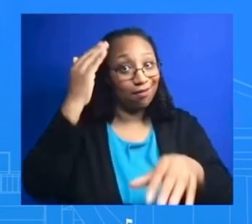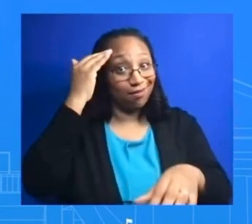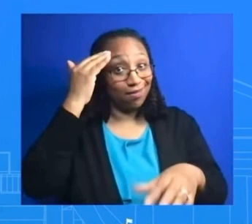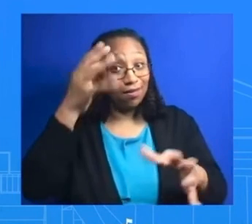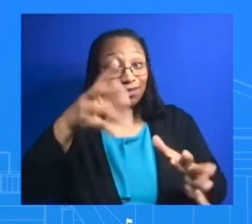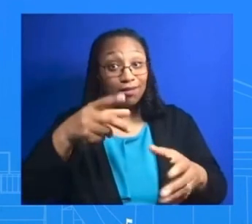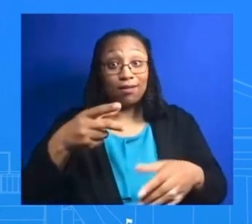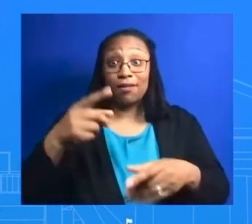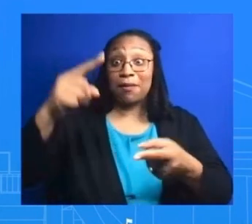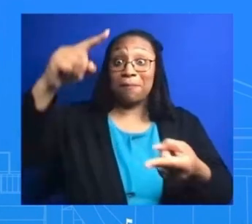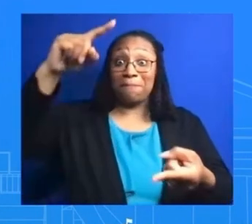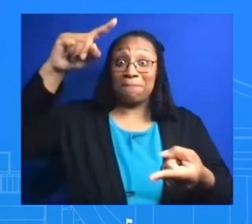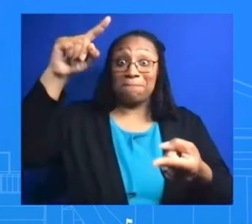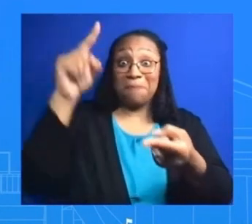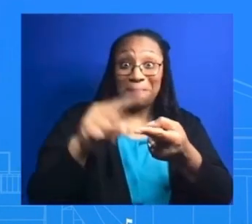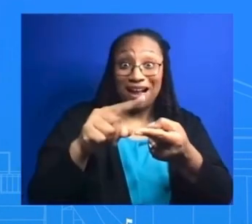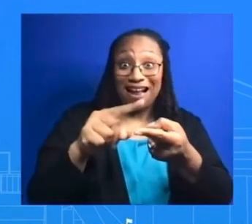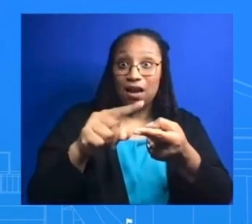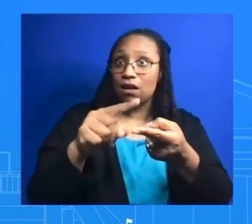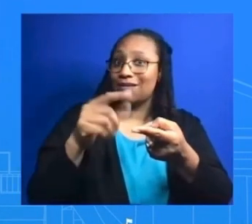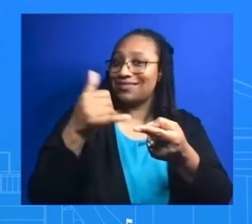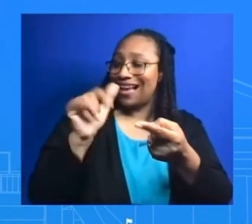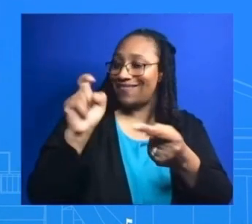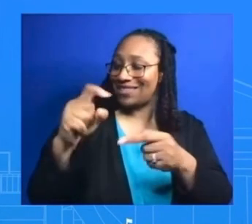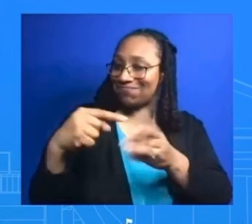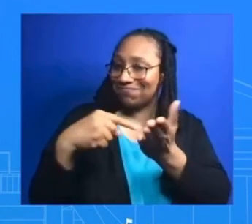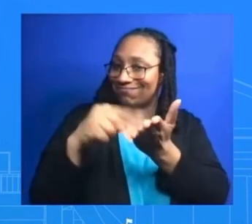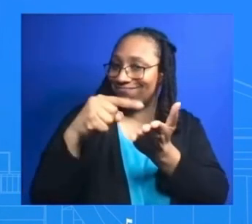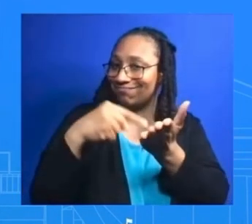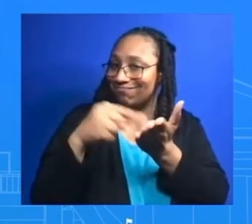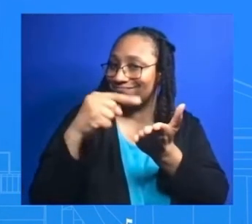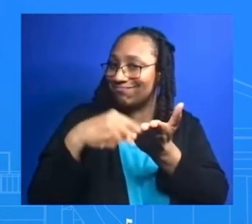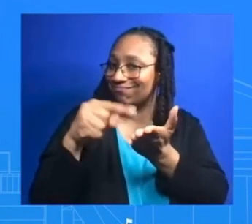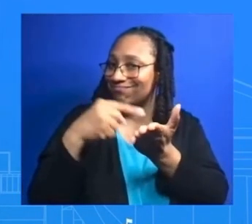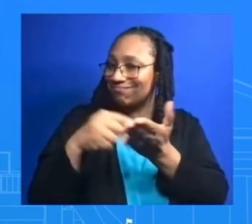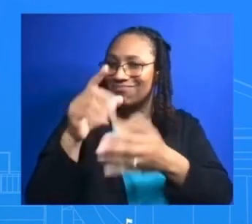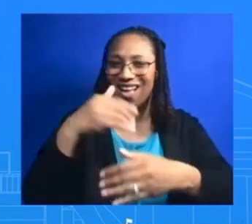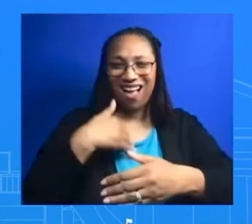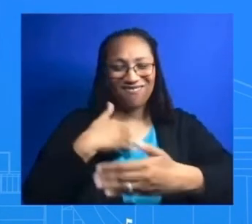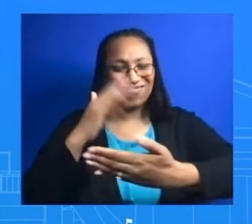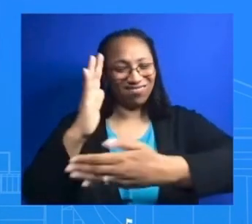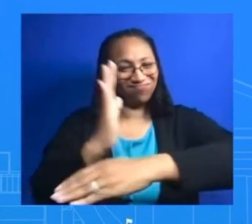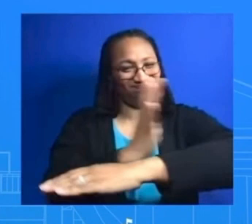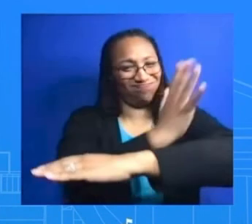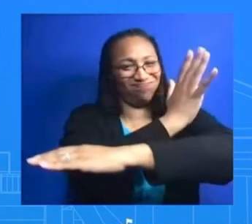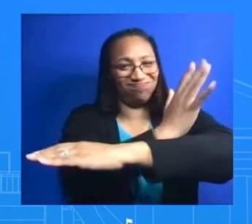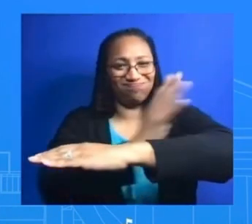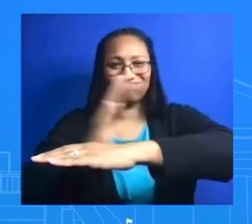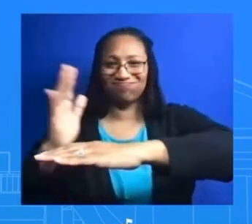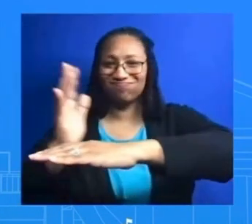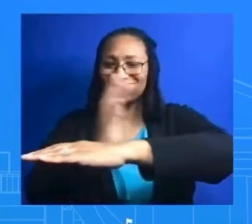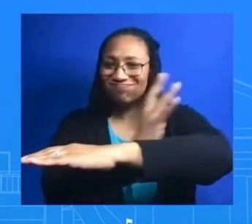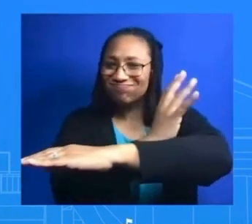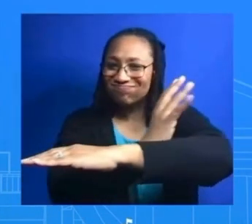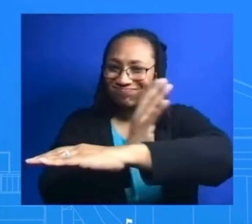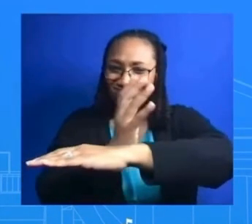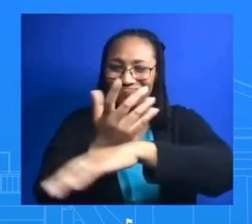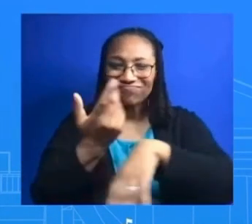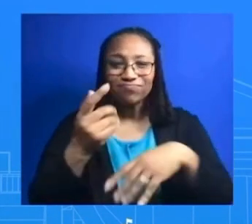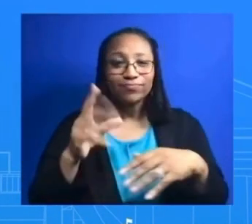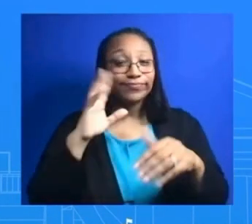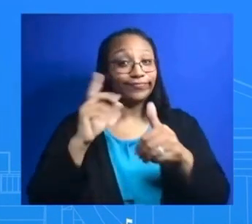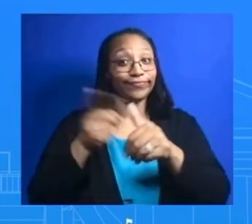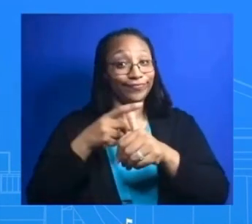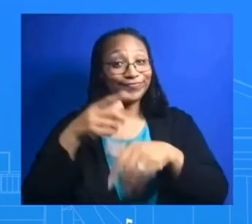income spectrum so that the kinds of folks who are eligible for the initial debt relief program we're talking about, people making $75,000, $80,000 a year, are certainly